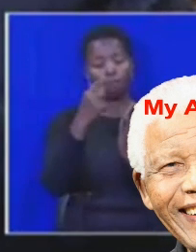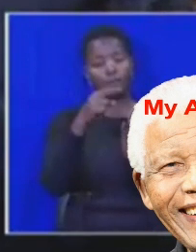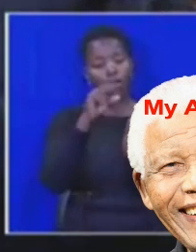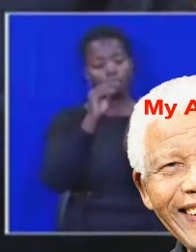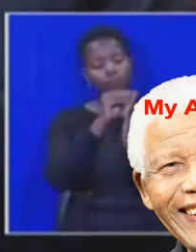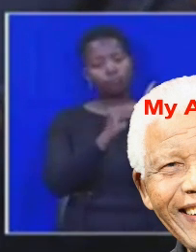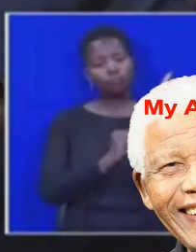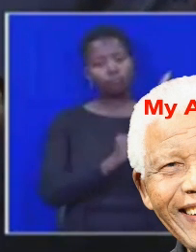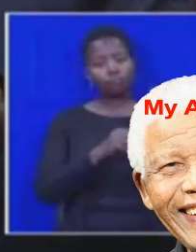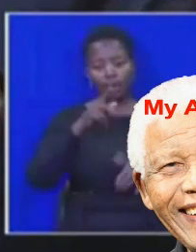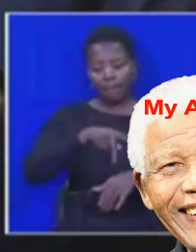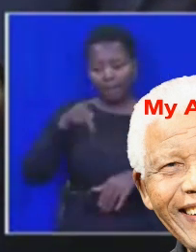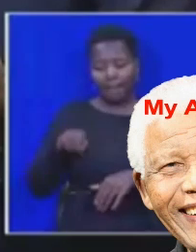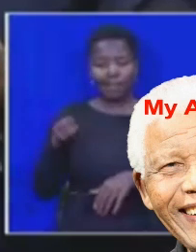say